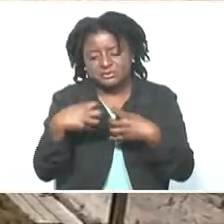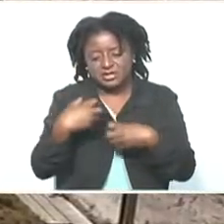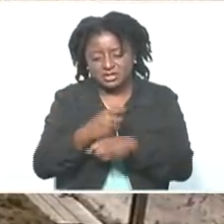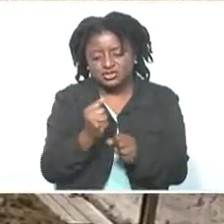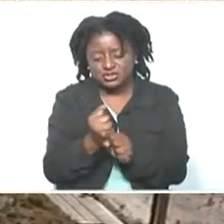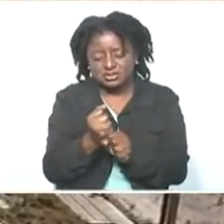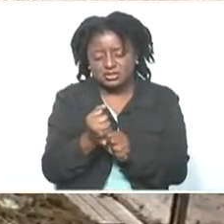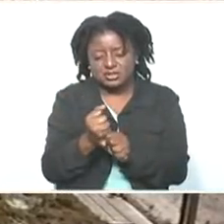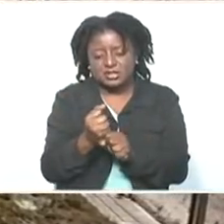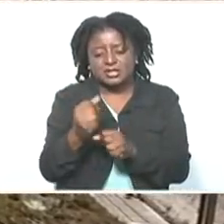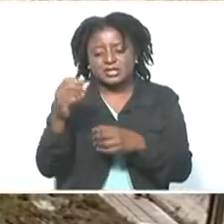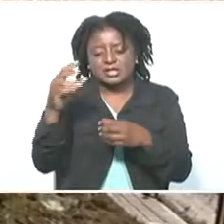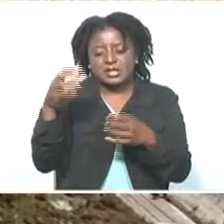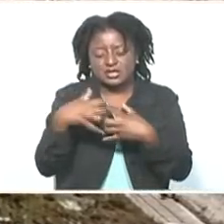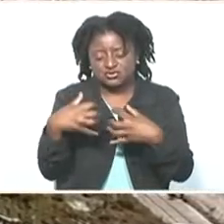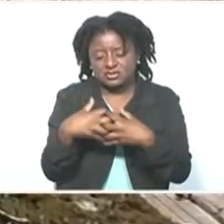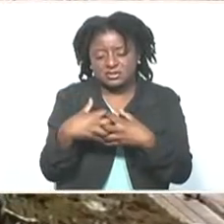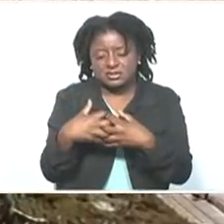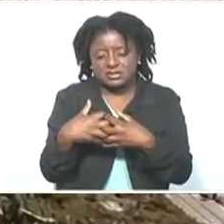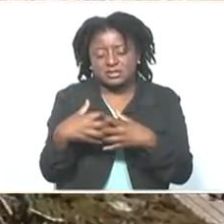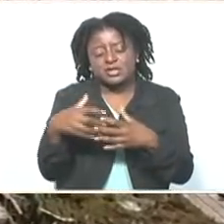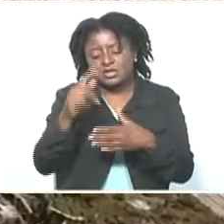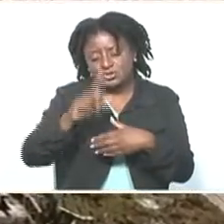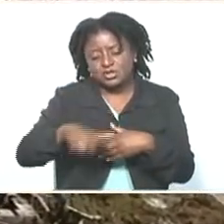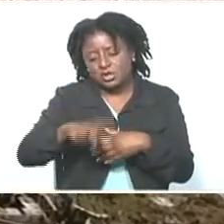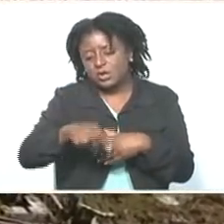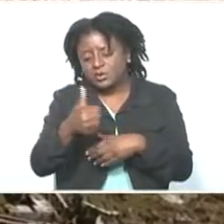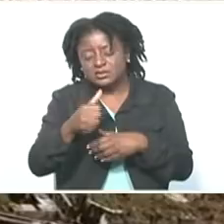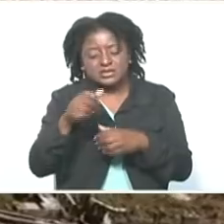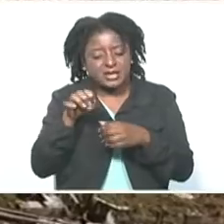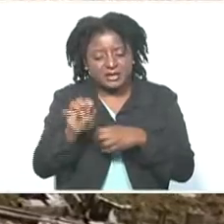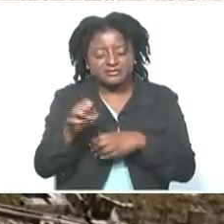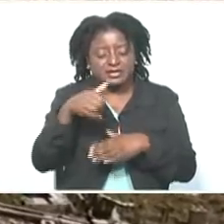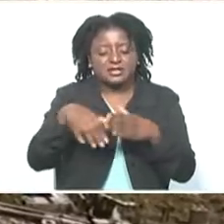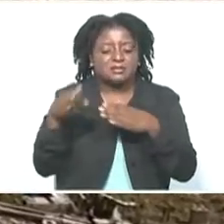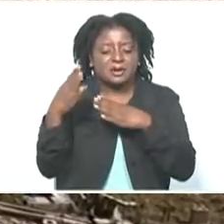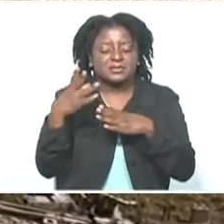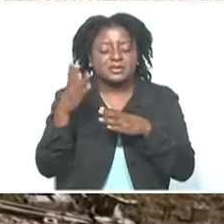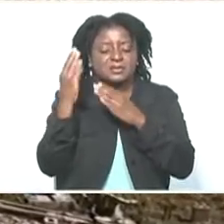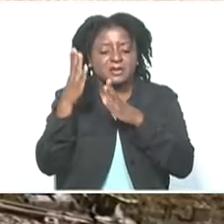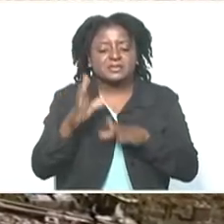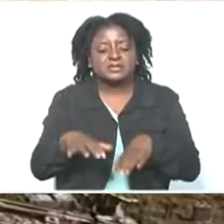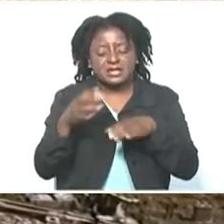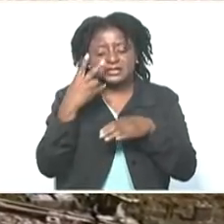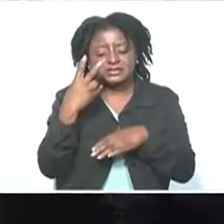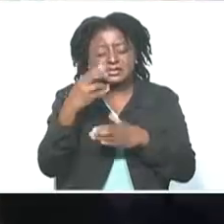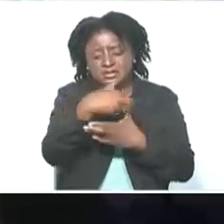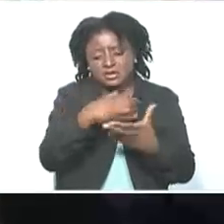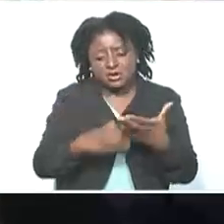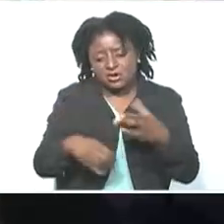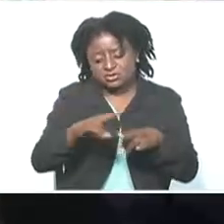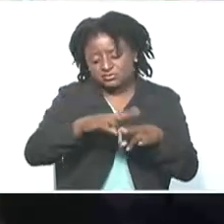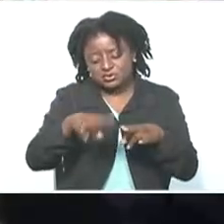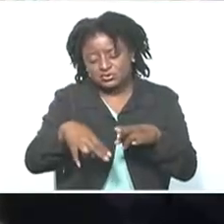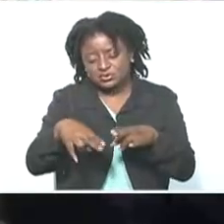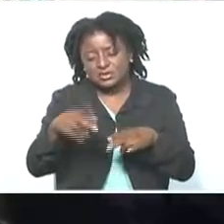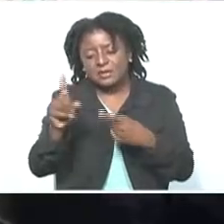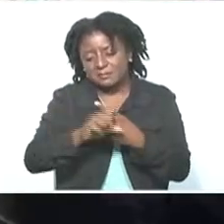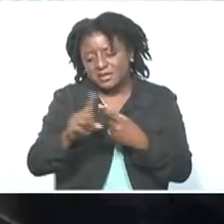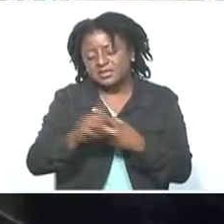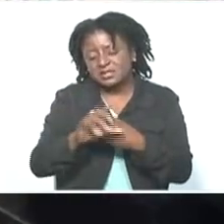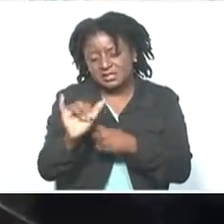will be able to see the cost of their bills, electrical bills, go down quite a bit on a monthly